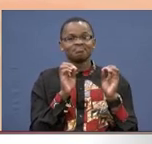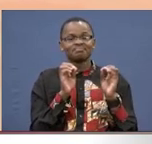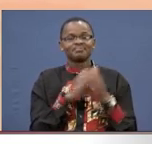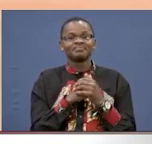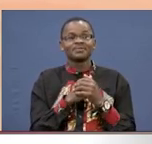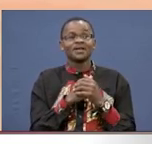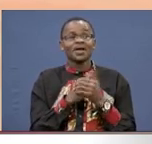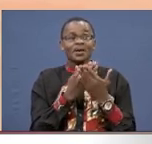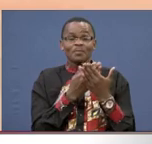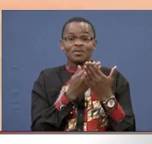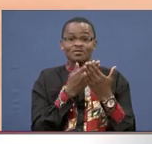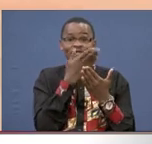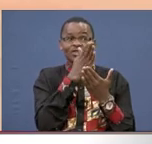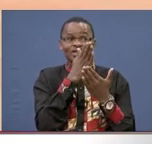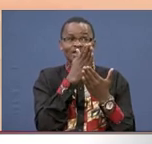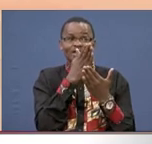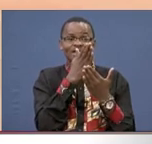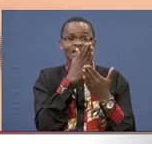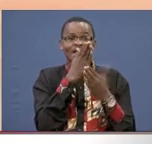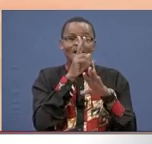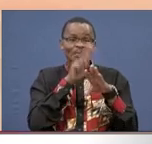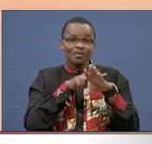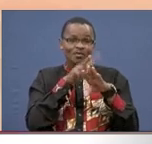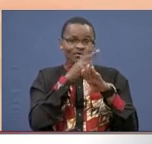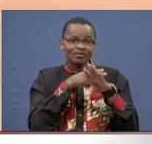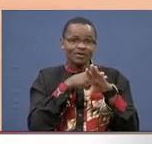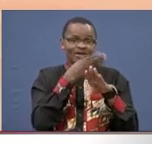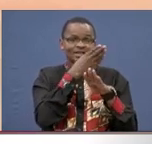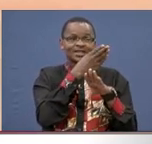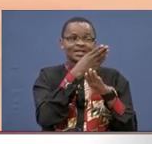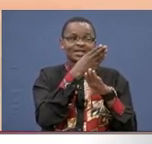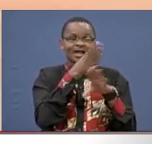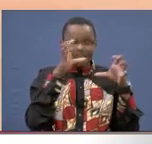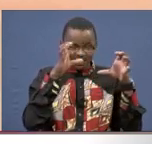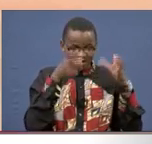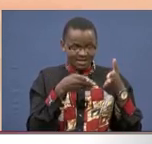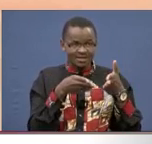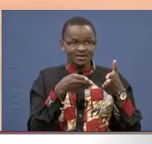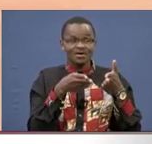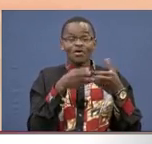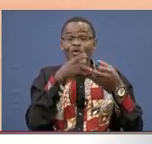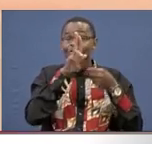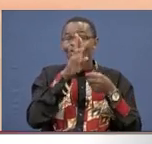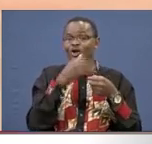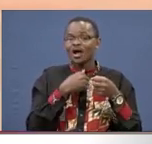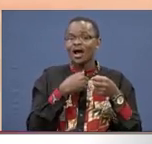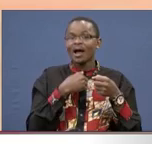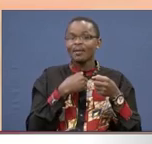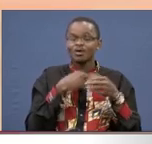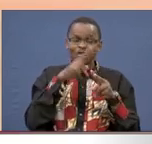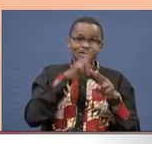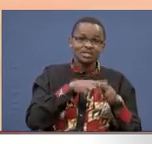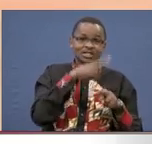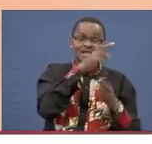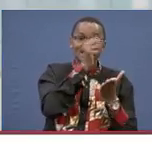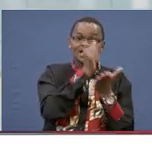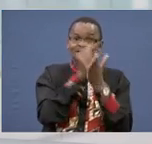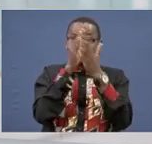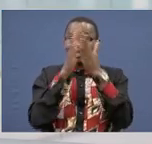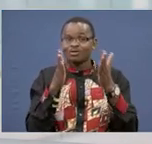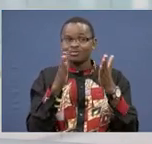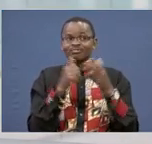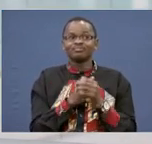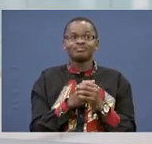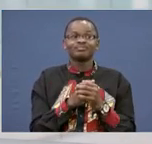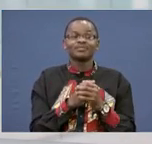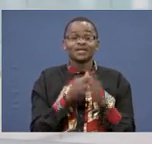Kabla ya ule kuanza kitendawili, mpira huyu mpira yule sijui nini, si Uhuru Kenyatta atakuwa amekalia kiti State House. Well,